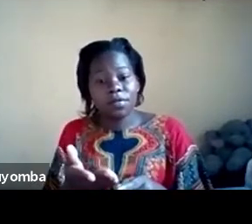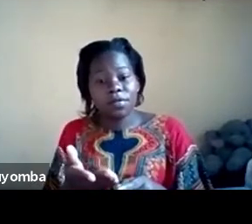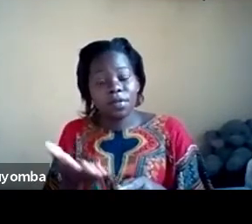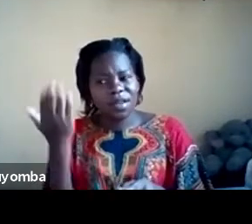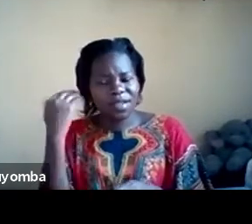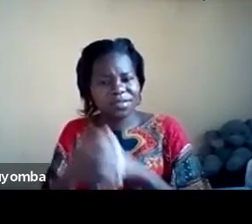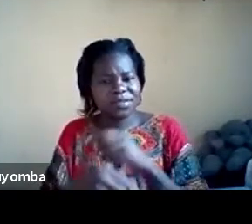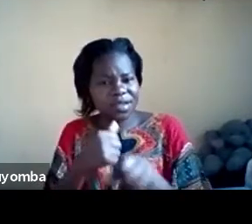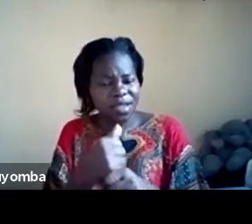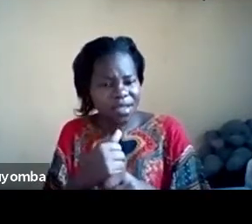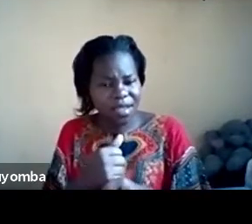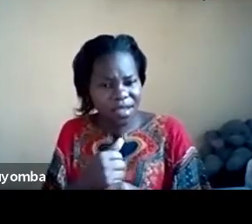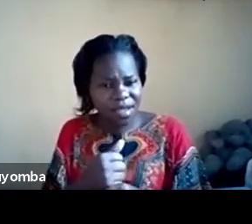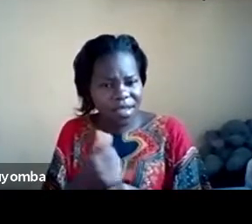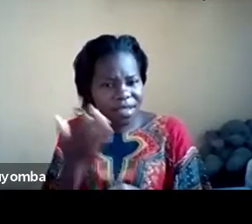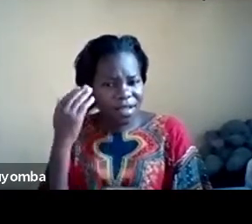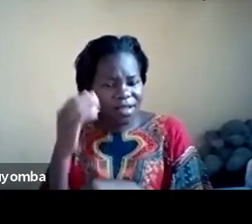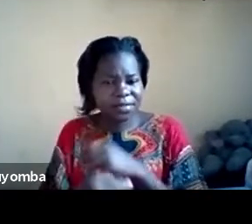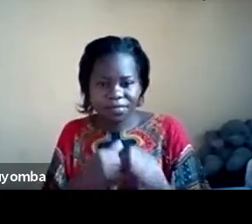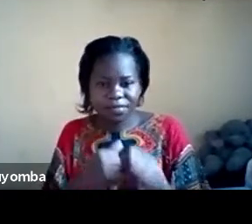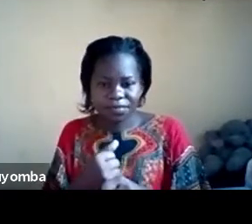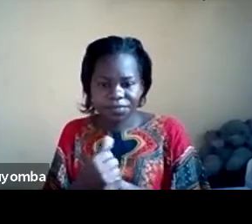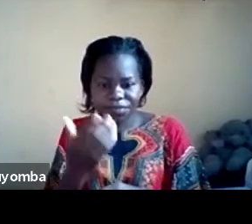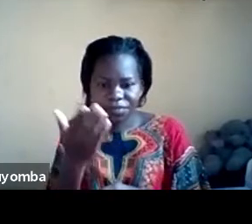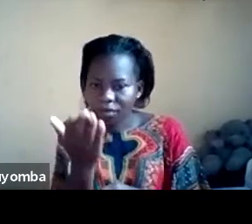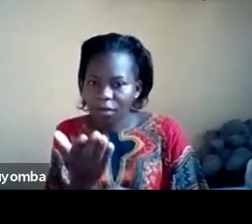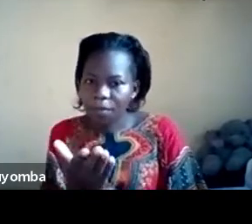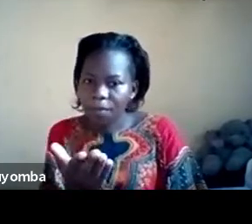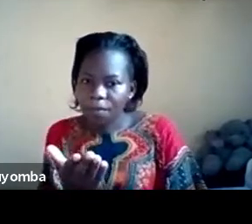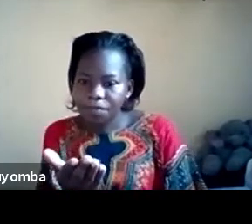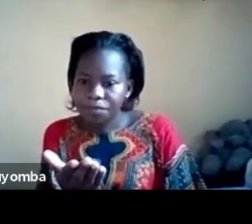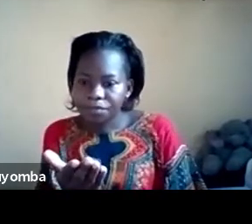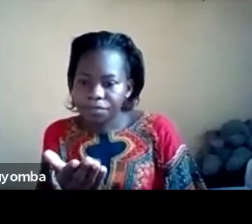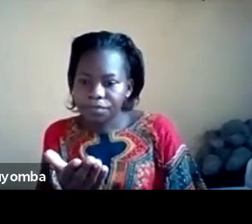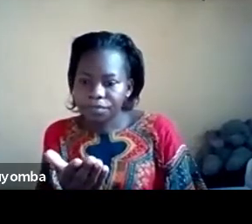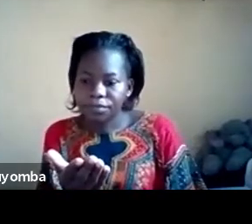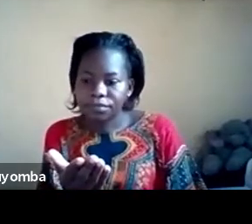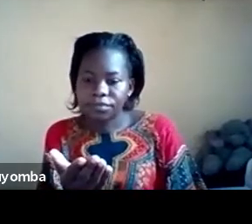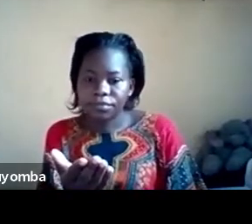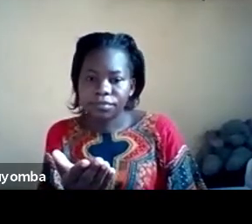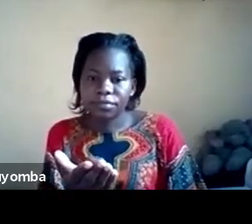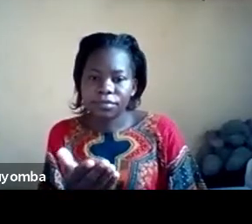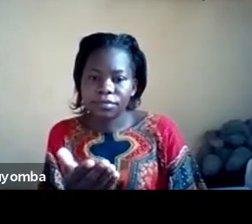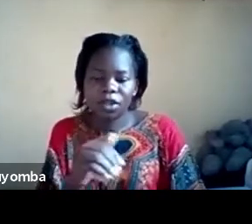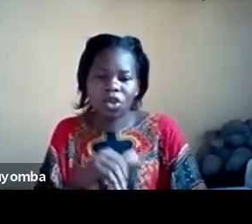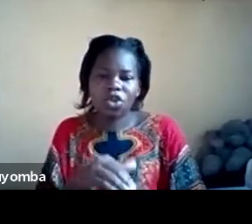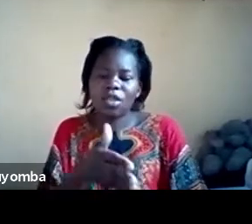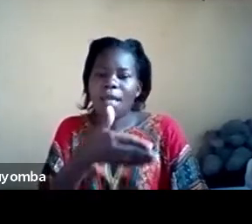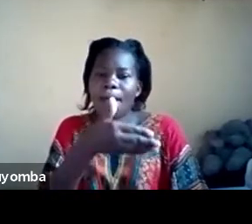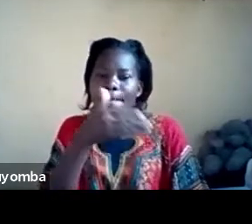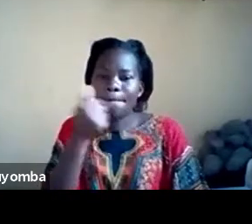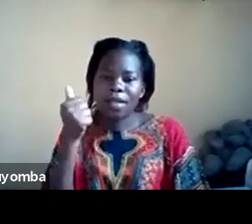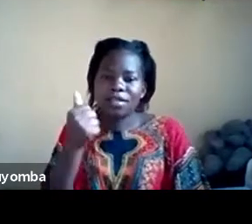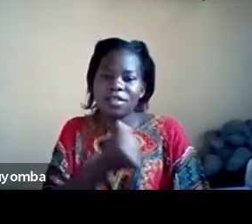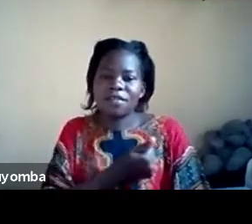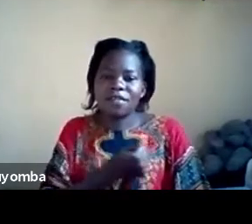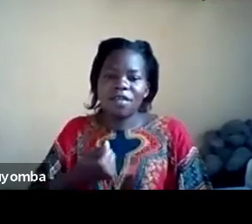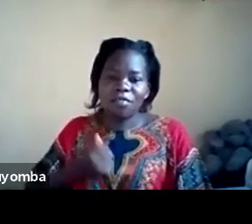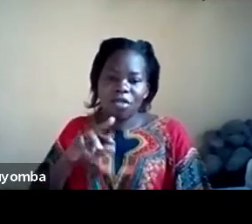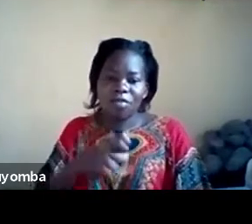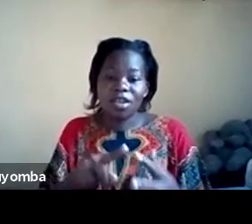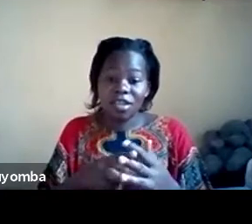had one of the, I actually call her the best female mining engineer in this